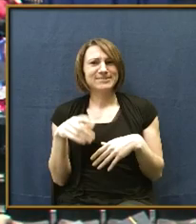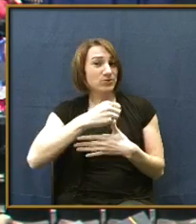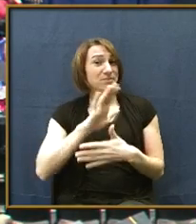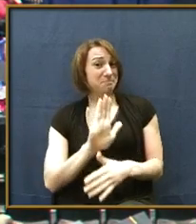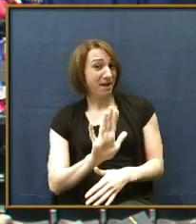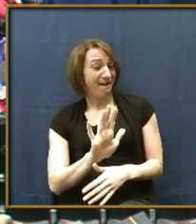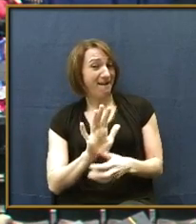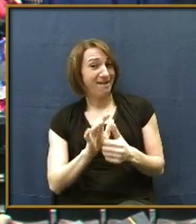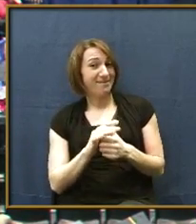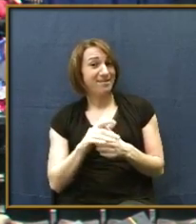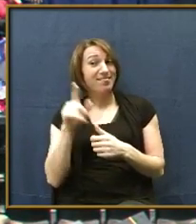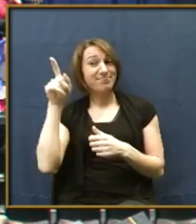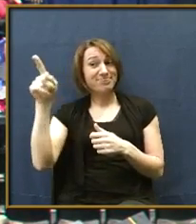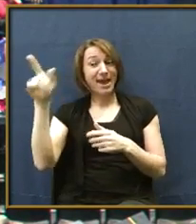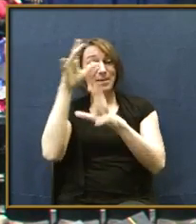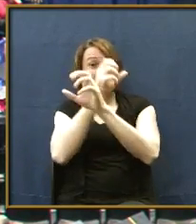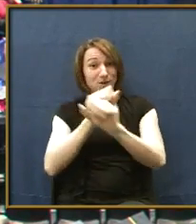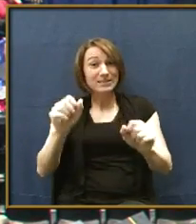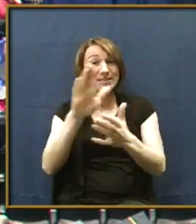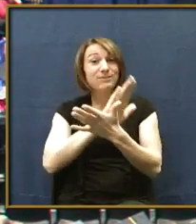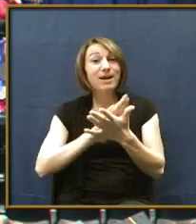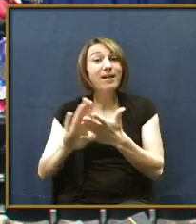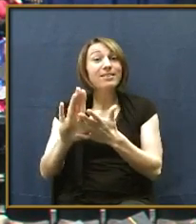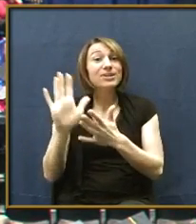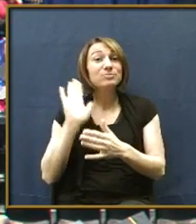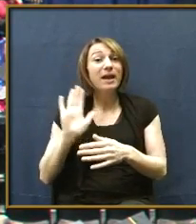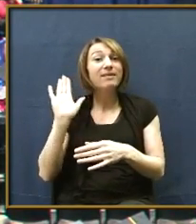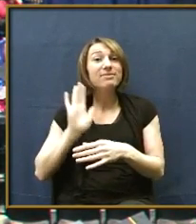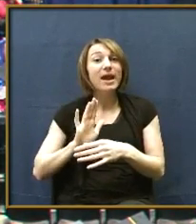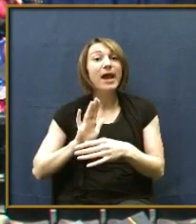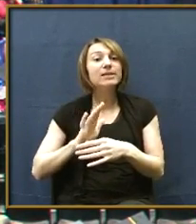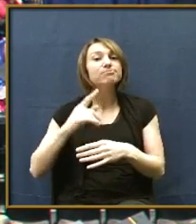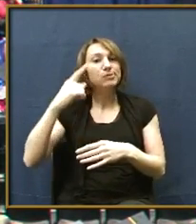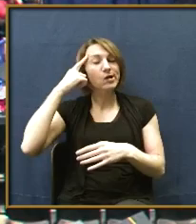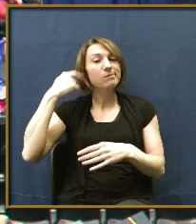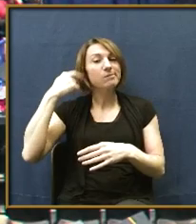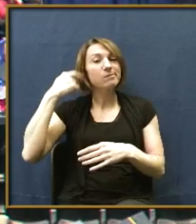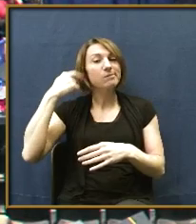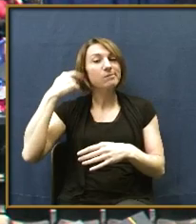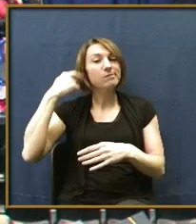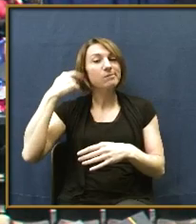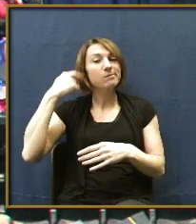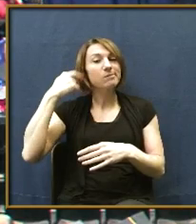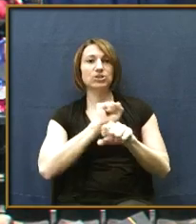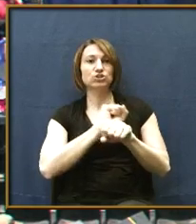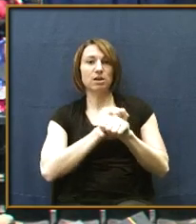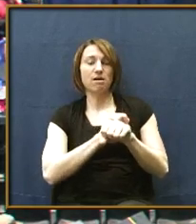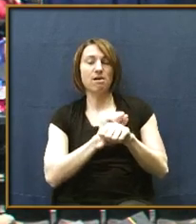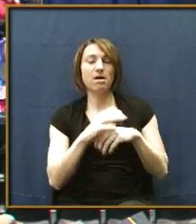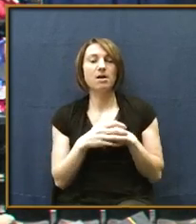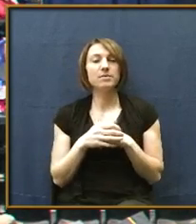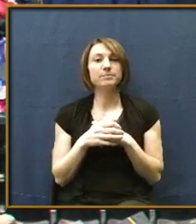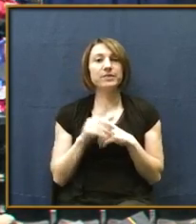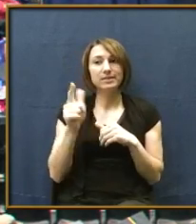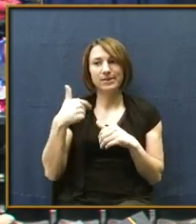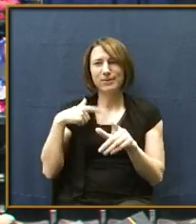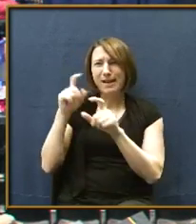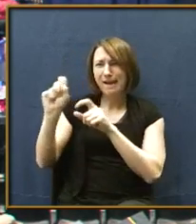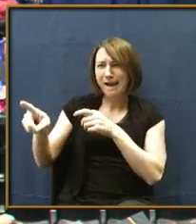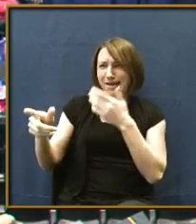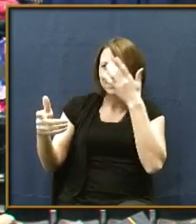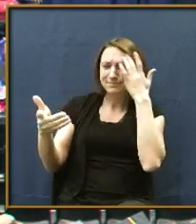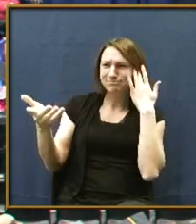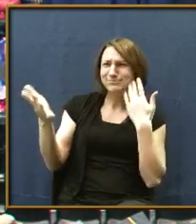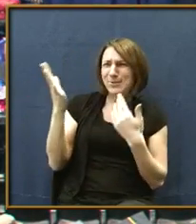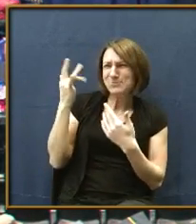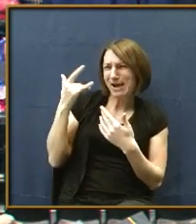The president was confident in my appointment to this position. In conversations with him, he shared